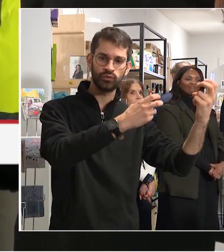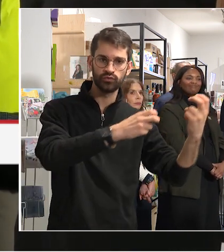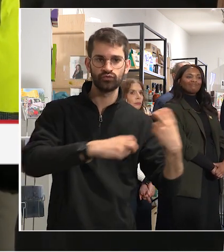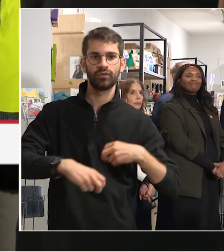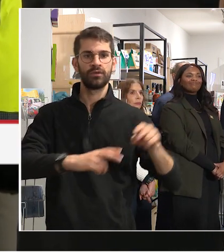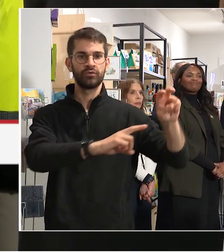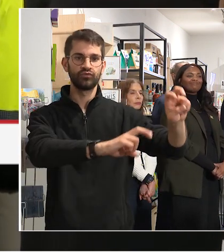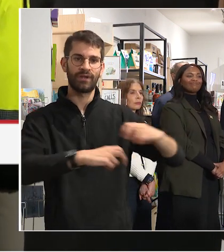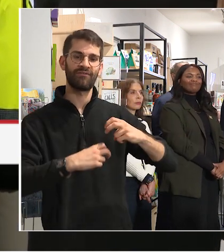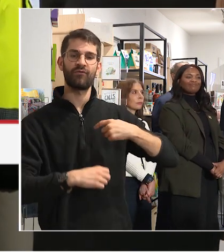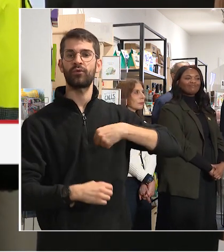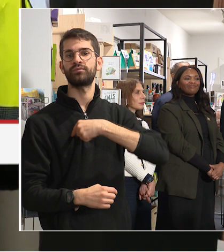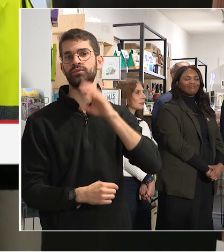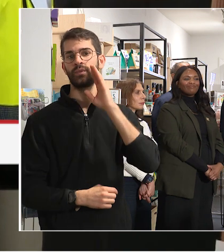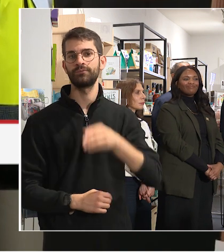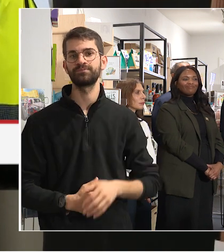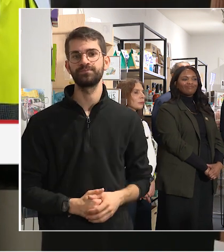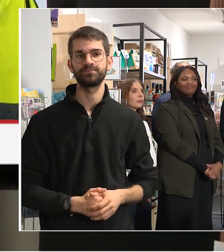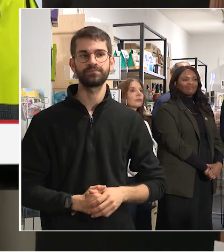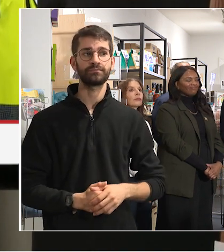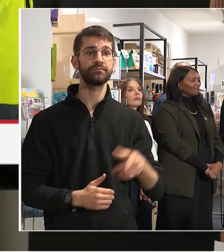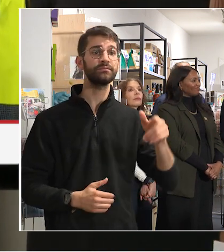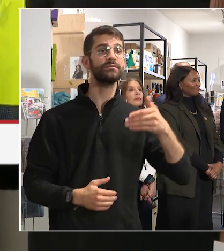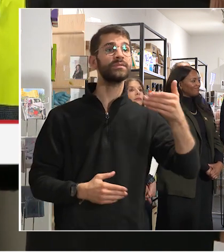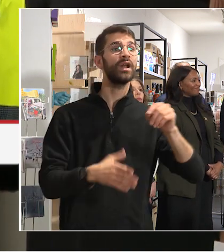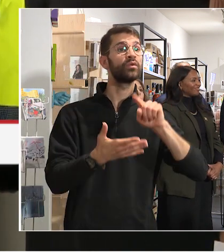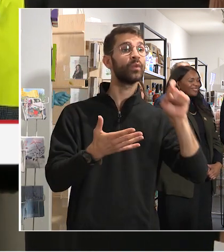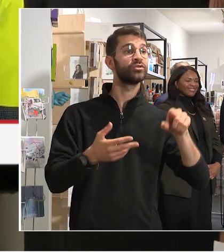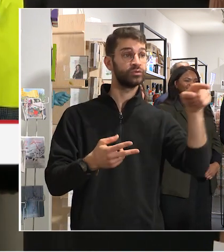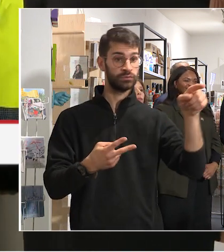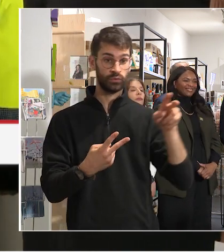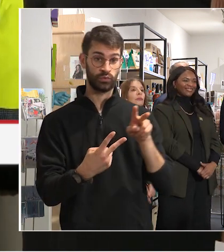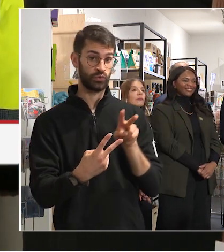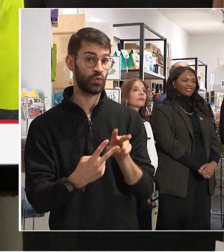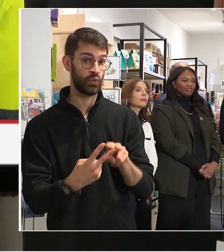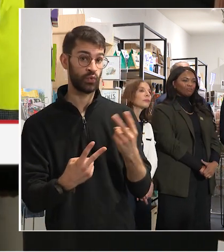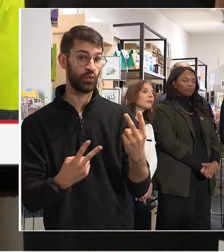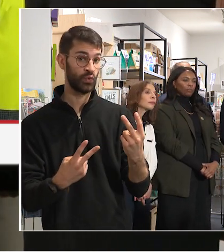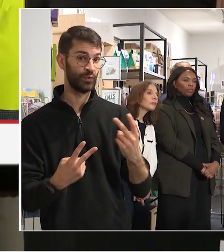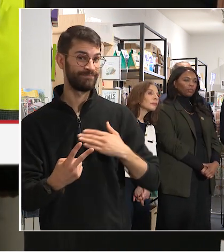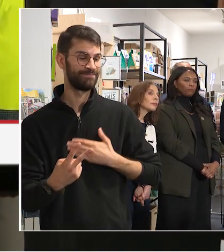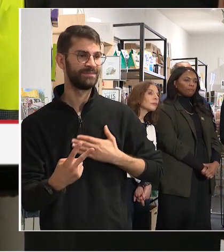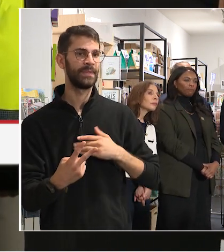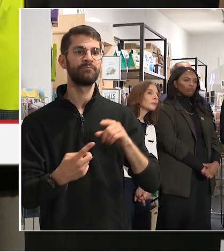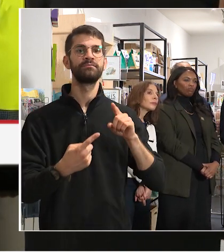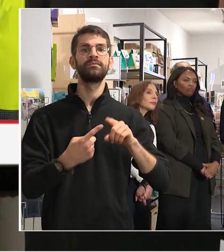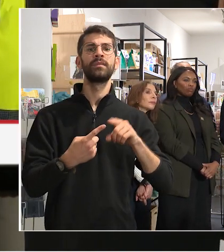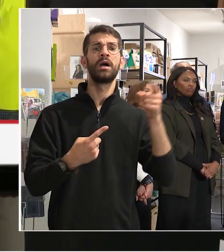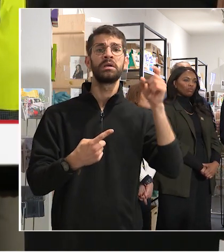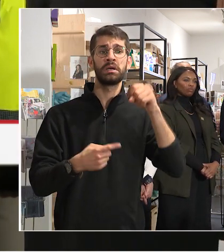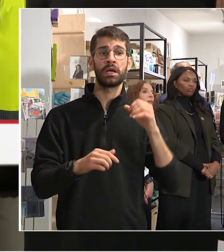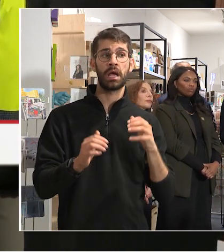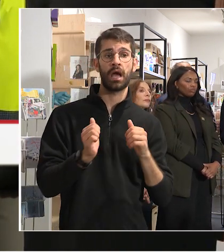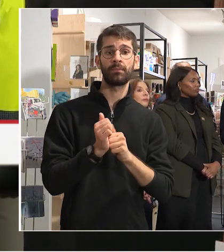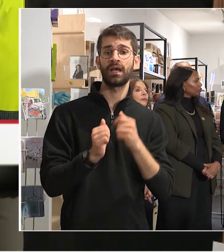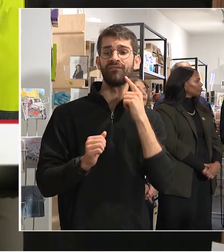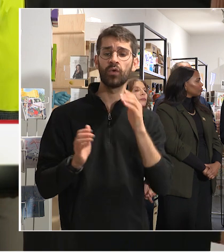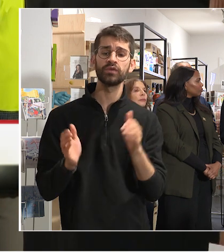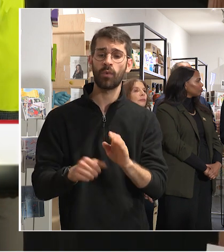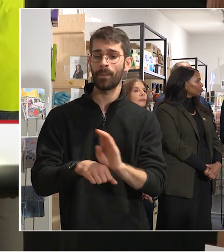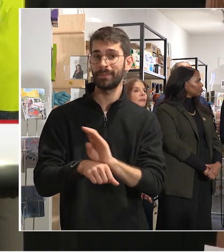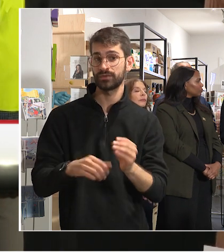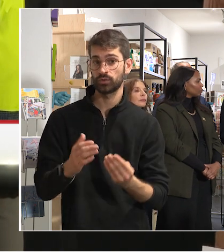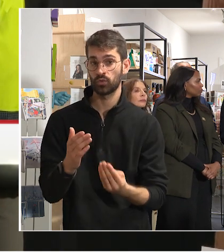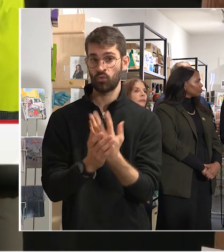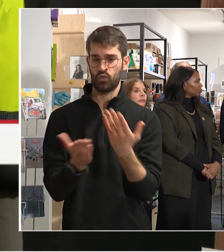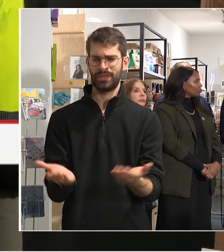Okay, last question. Ooh, can we make it two, Mayor? Okay. One, just can you give us an update on small business growth in D.C.? And then